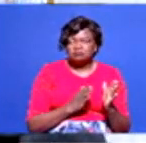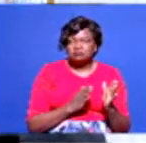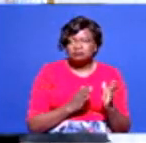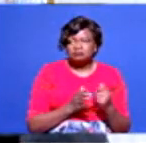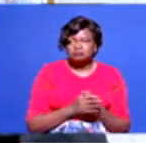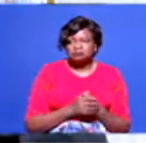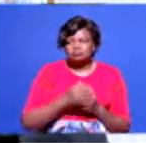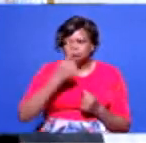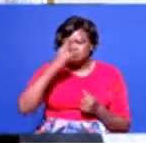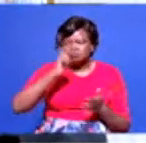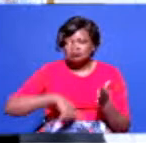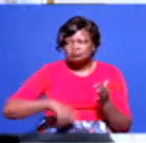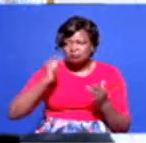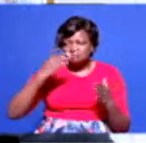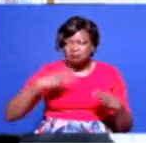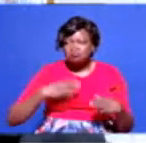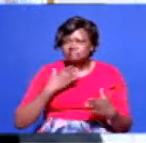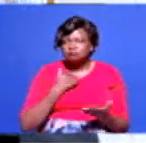for what Kenyans want.